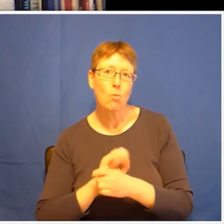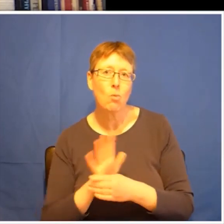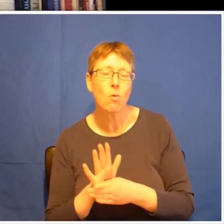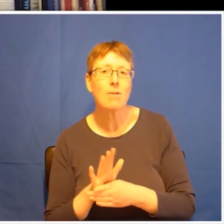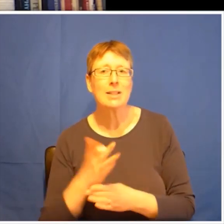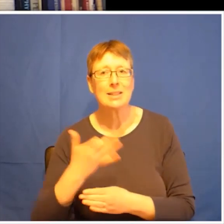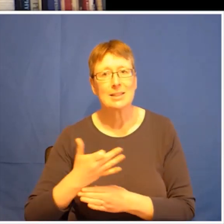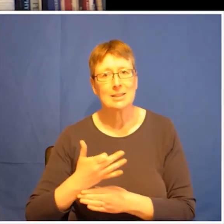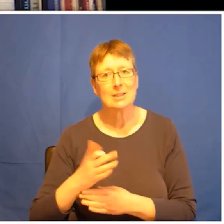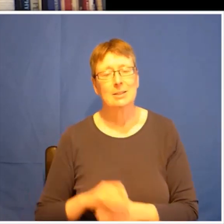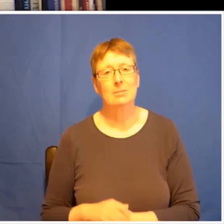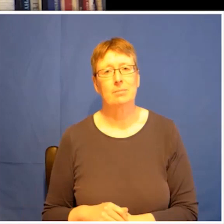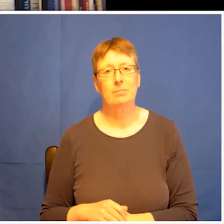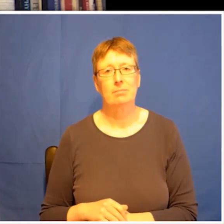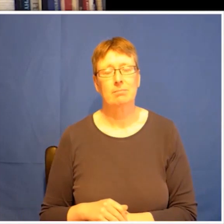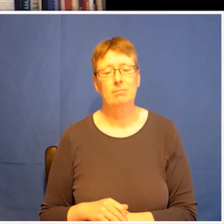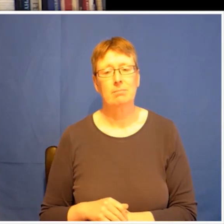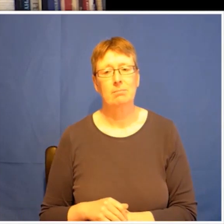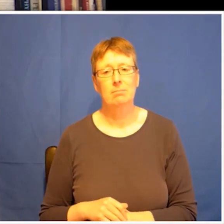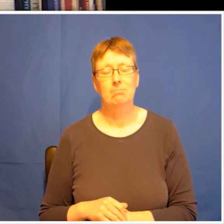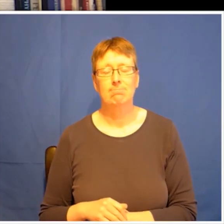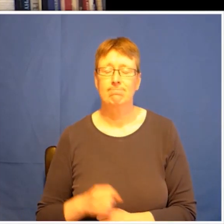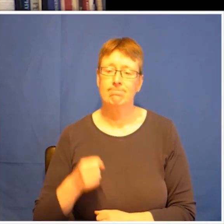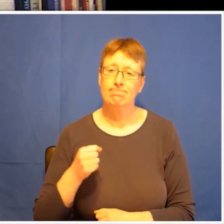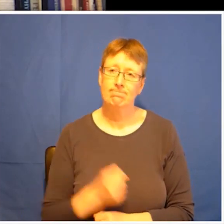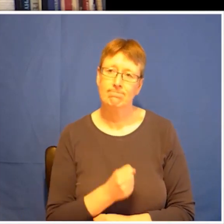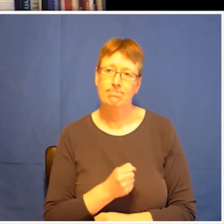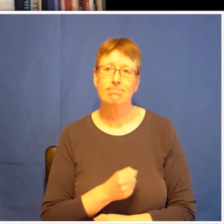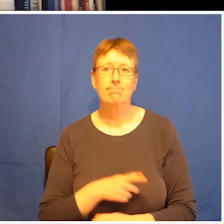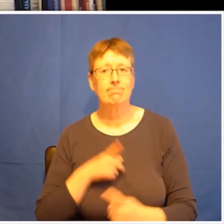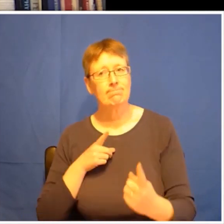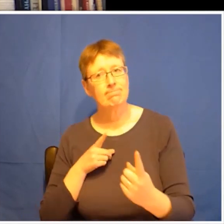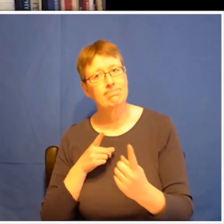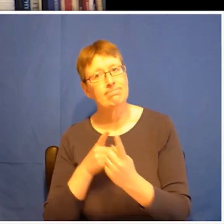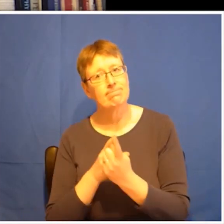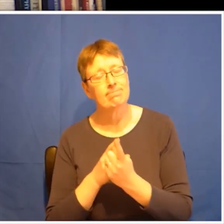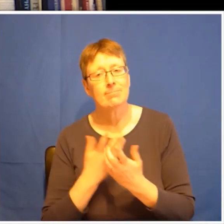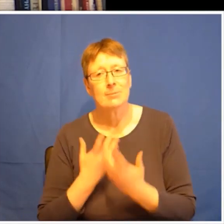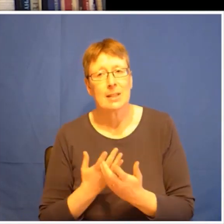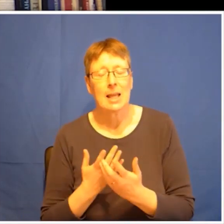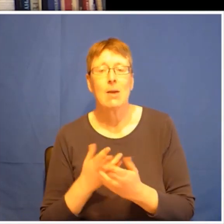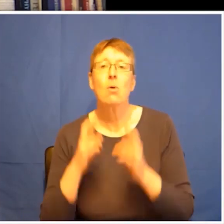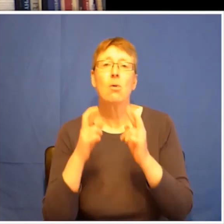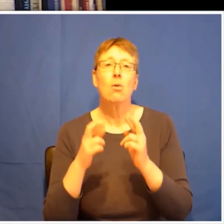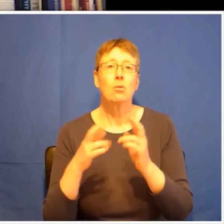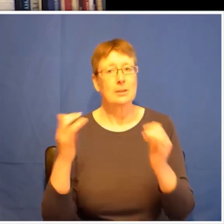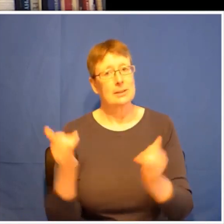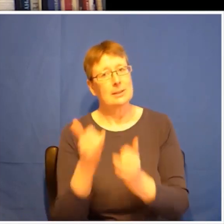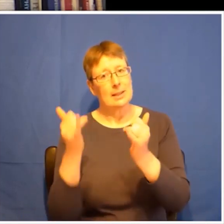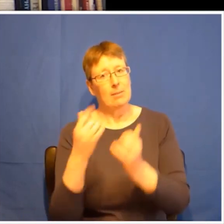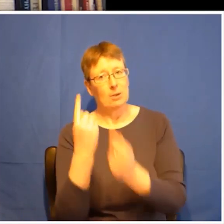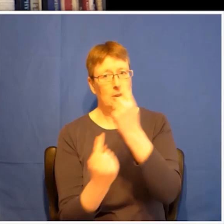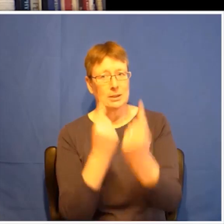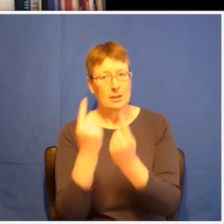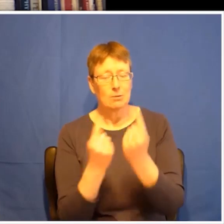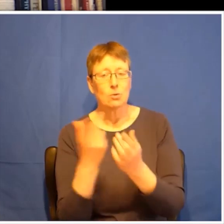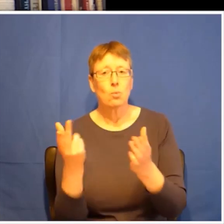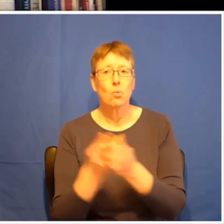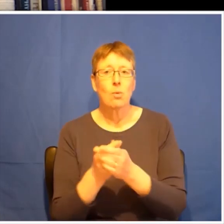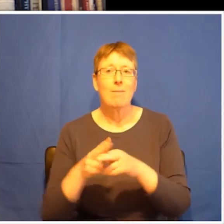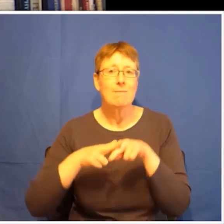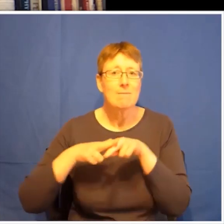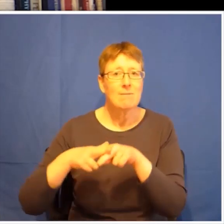imposed by COVID-19. It's a shame we can't be together today, but I do hope you're celebrating, albeit